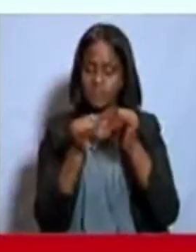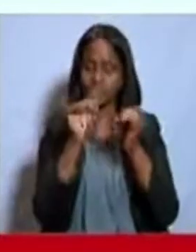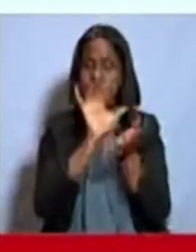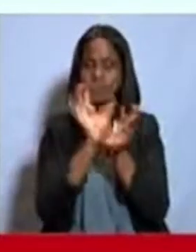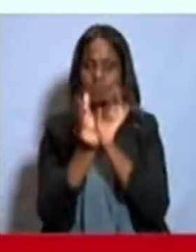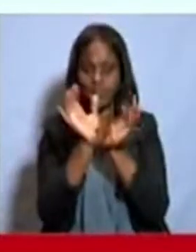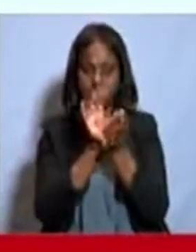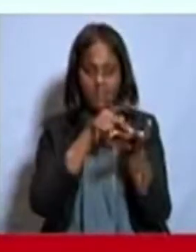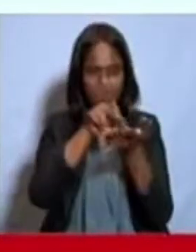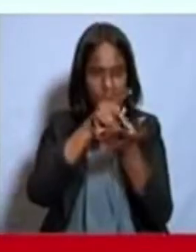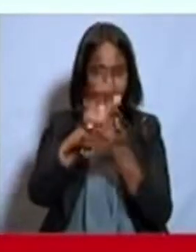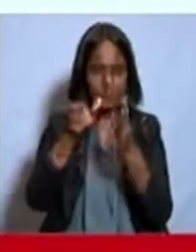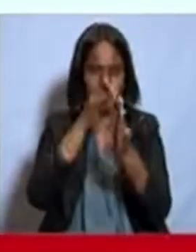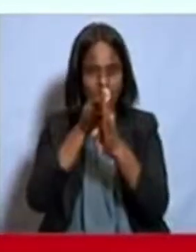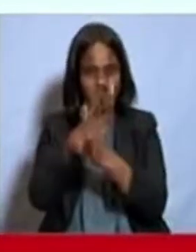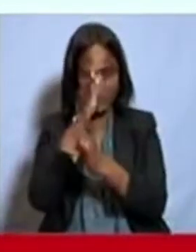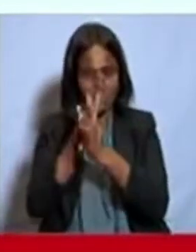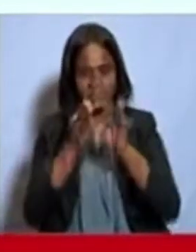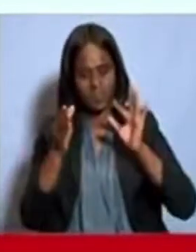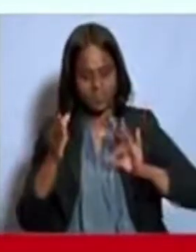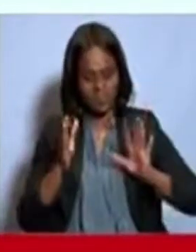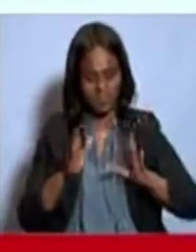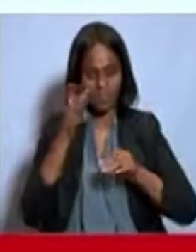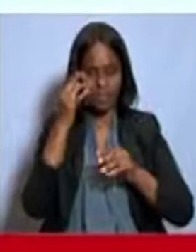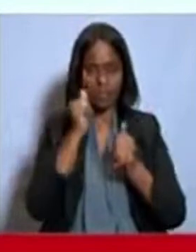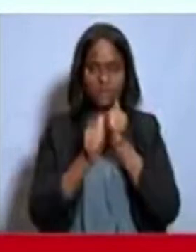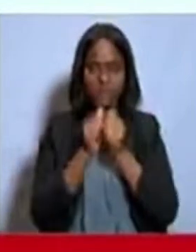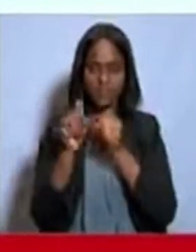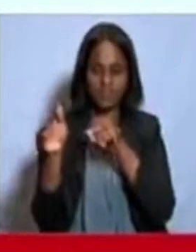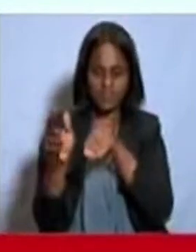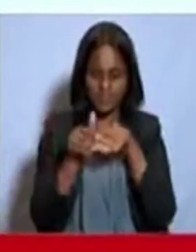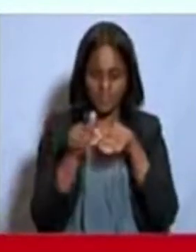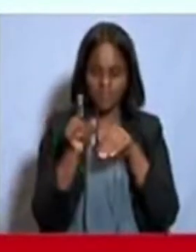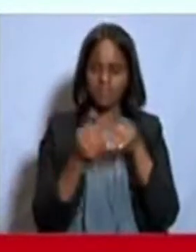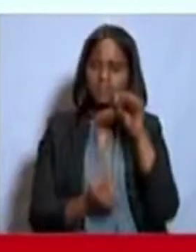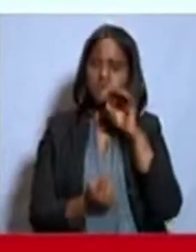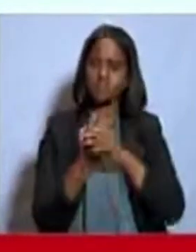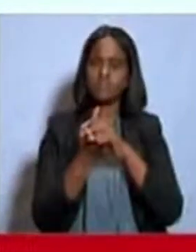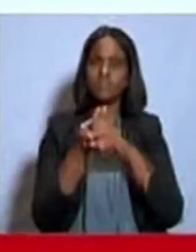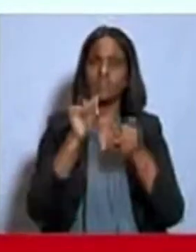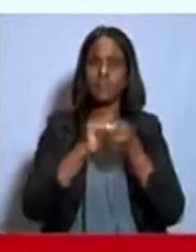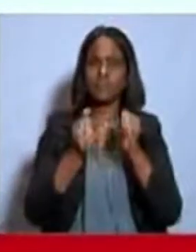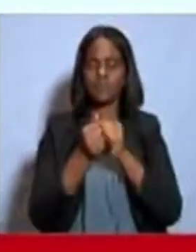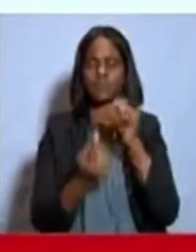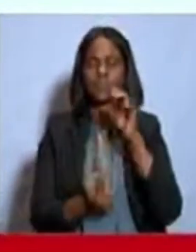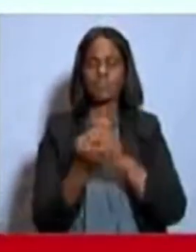payments directly to beneficiaries in order to avoid a recurrence of such queries.